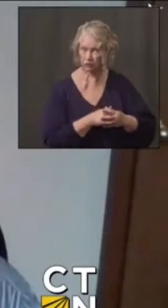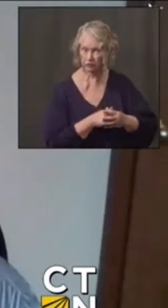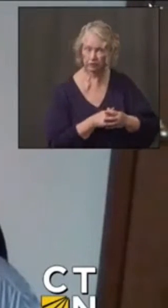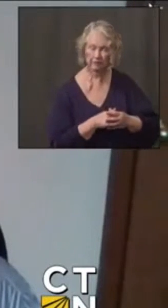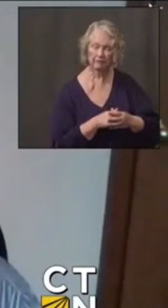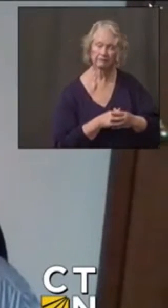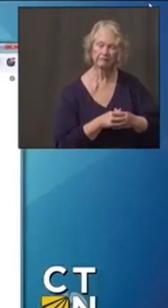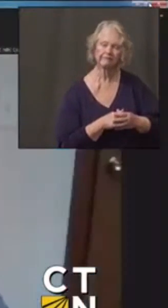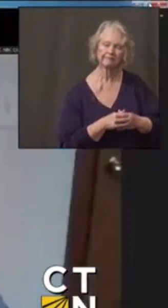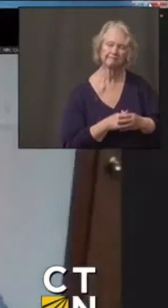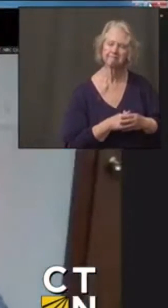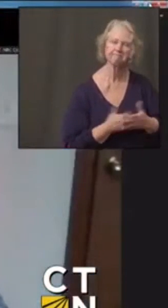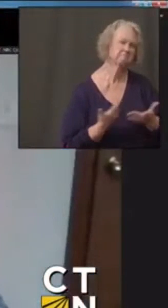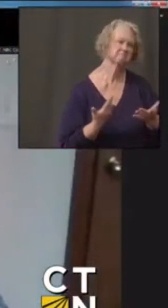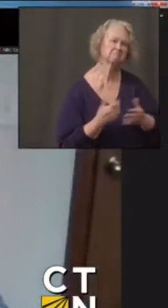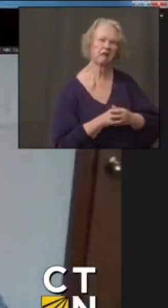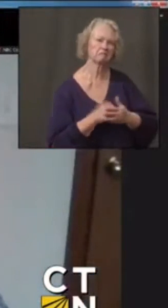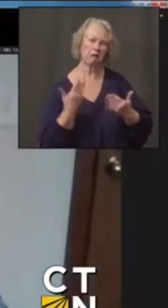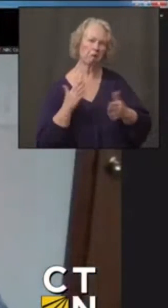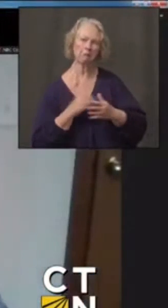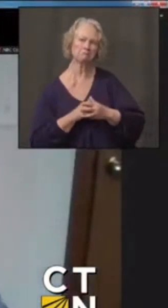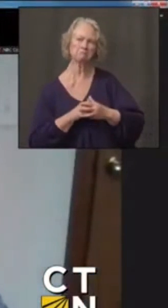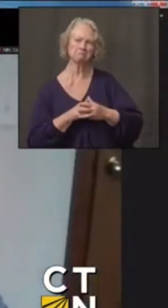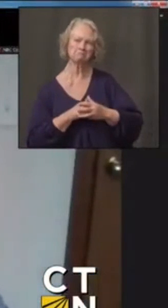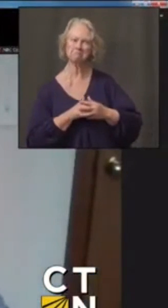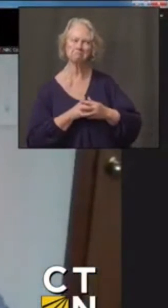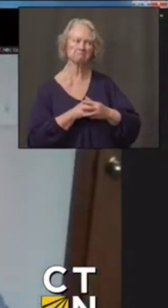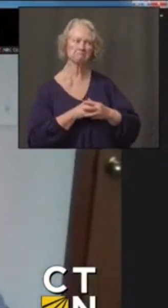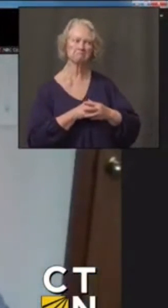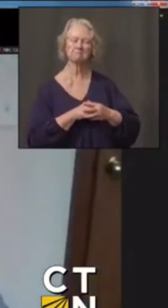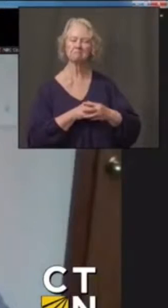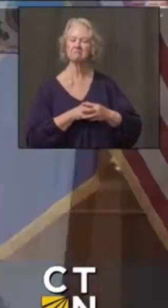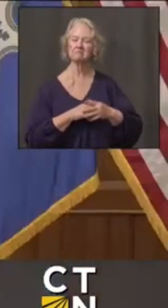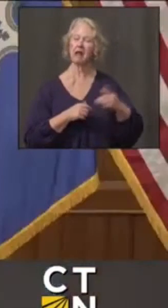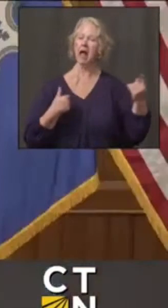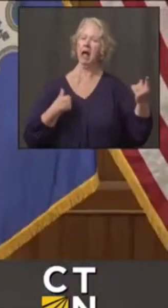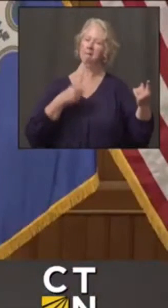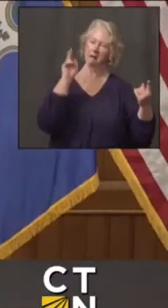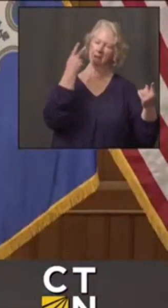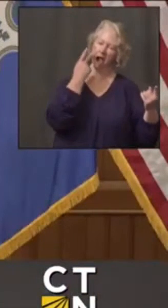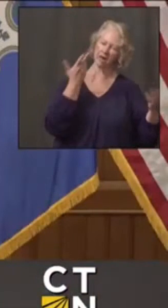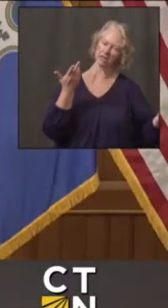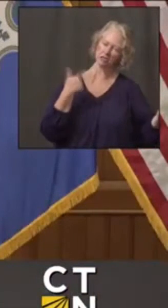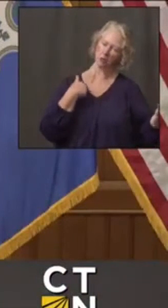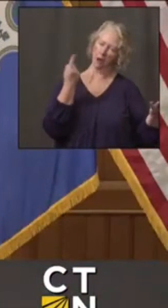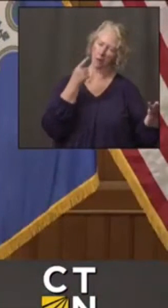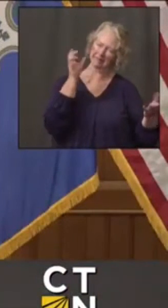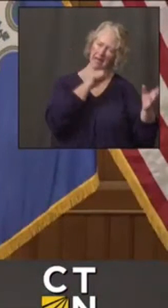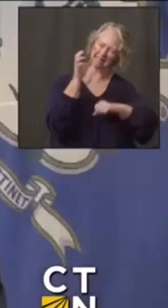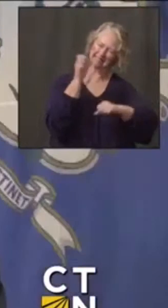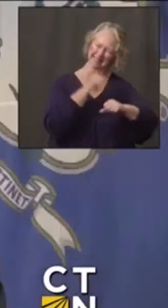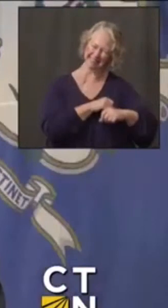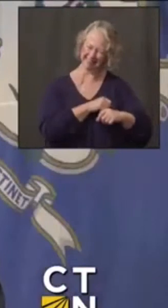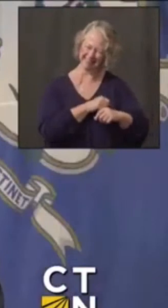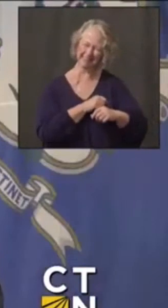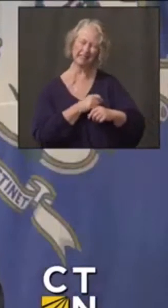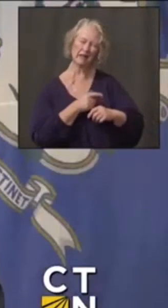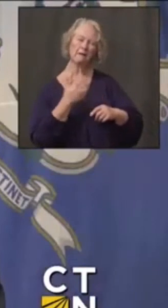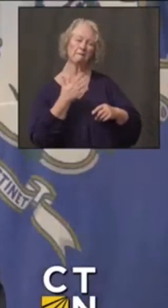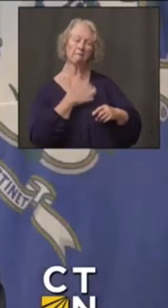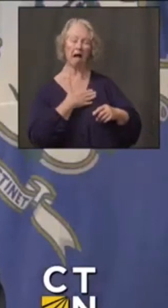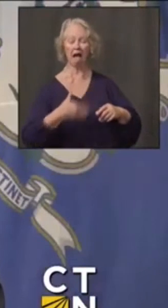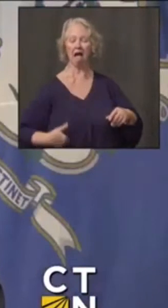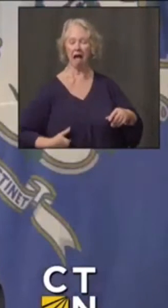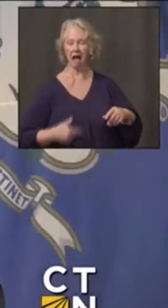Yeah, I don't know the answer to that either, John. I'm a politician. We always speculate. My strong instinct, this is by far the